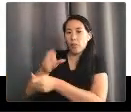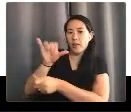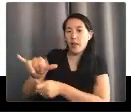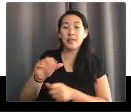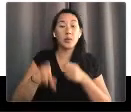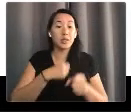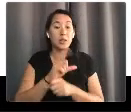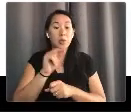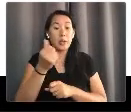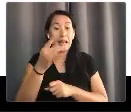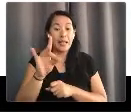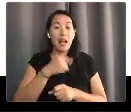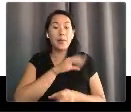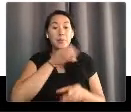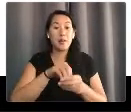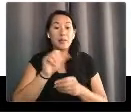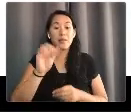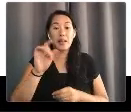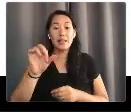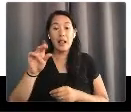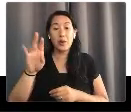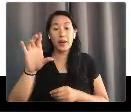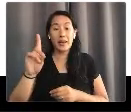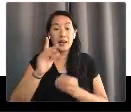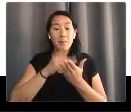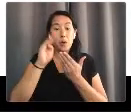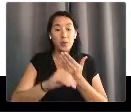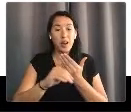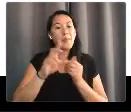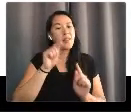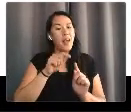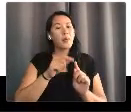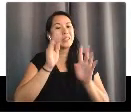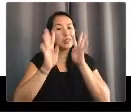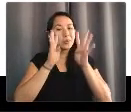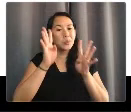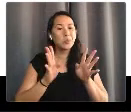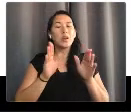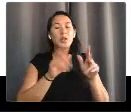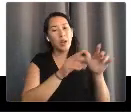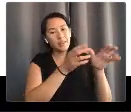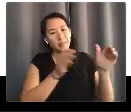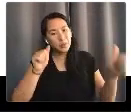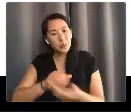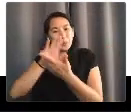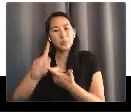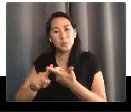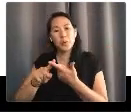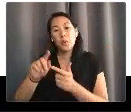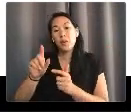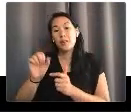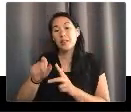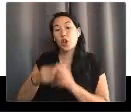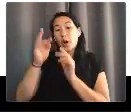of a startup accelerator program that was designed to introduce creatives to the lean startup methodology.